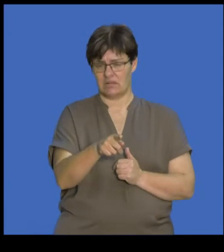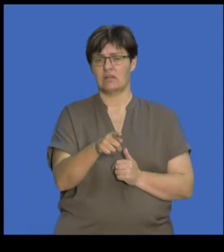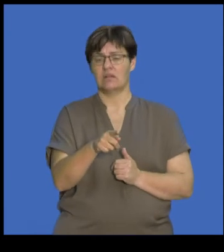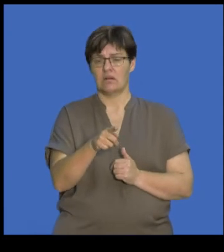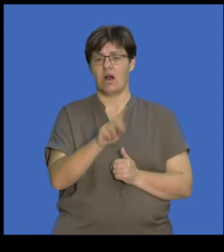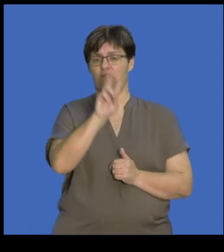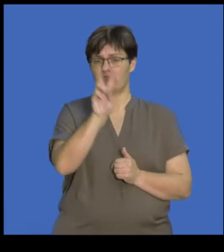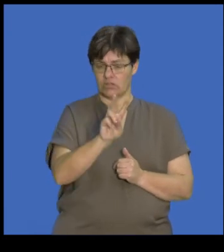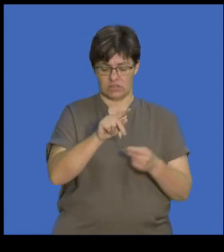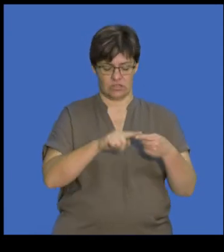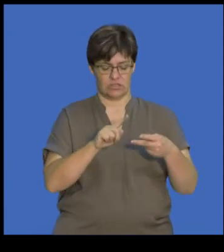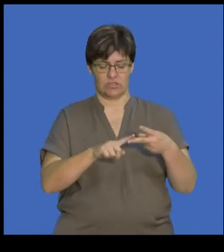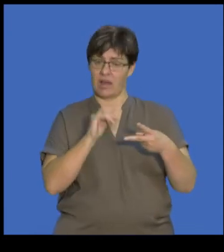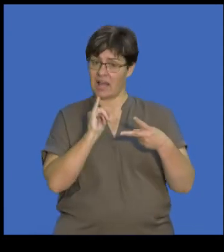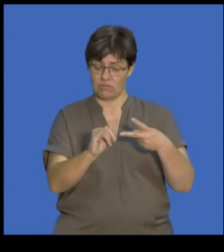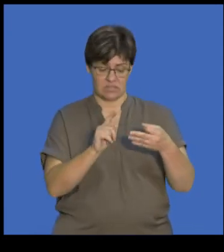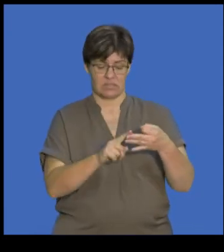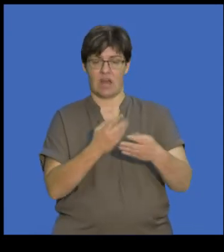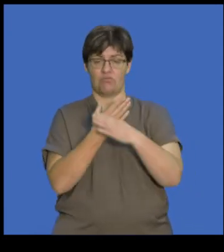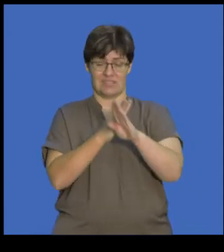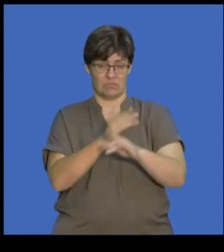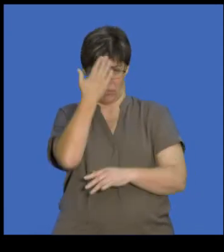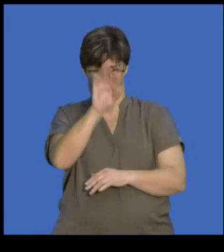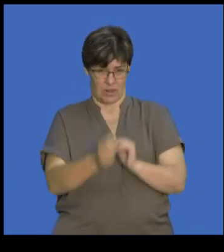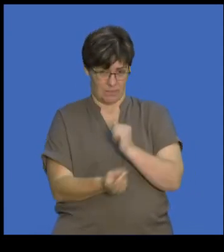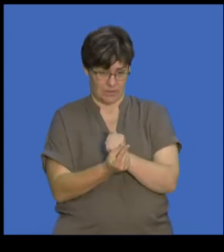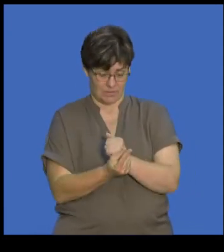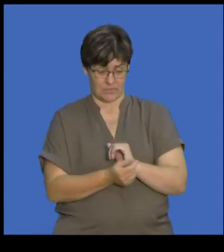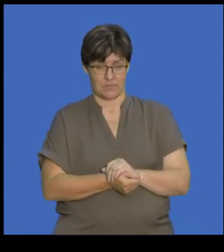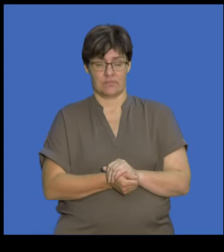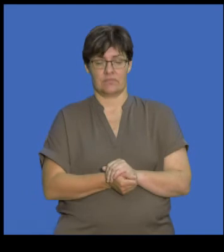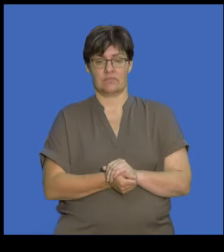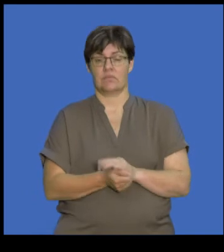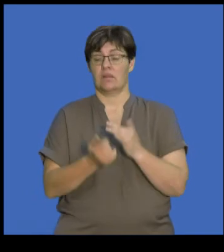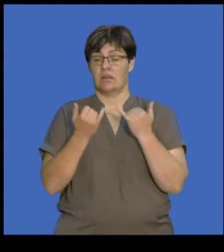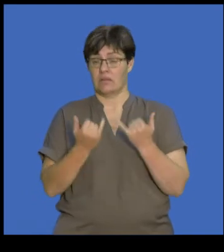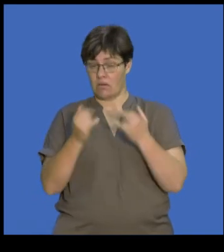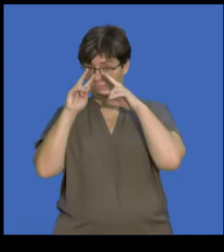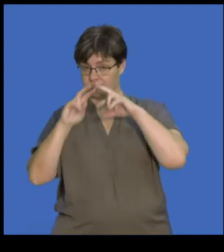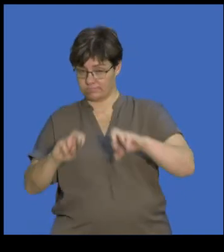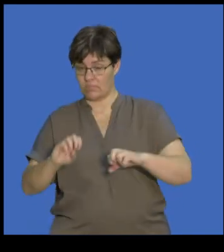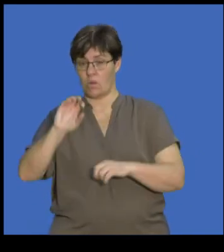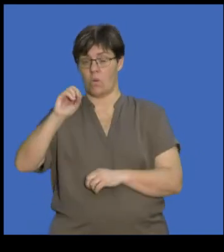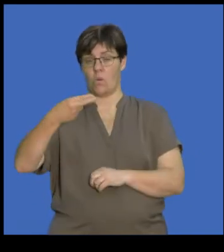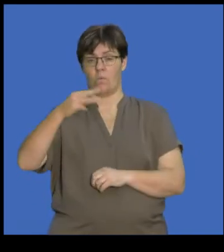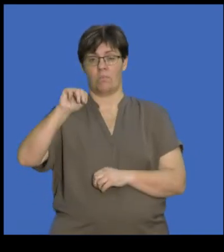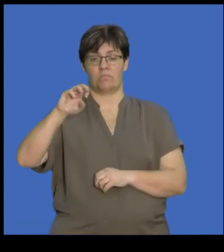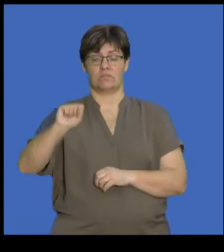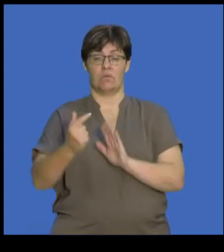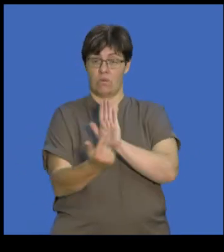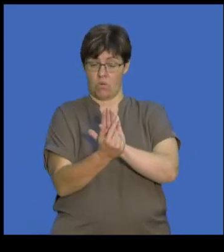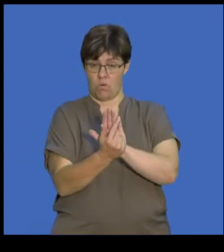the voltage, the current, as well as resistance. But now we are exploring the Ohm's law